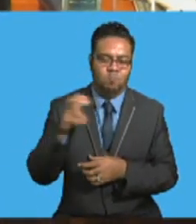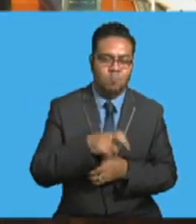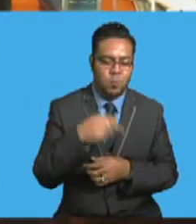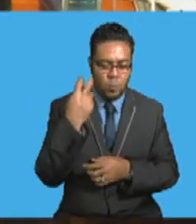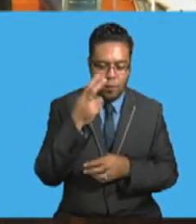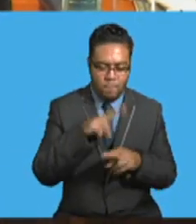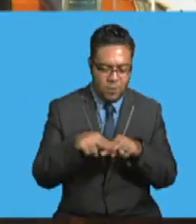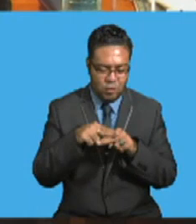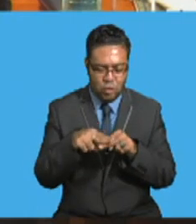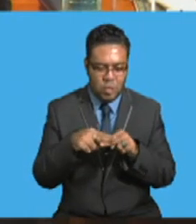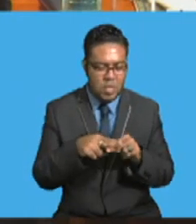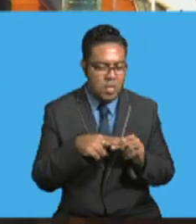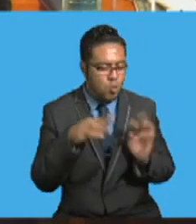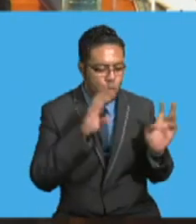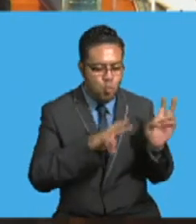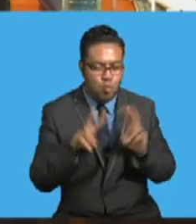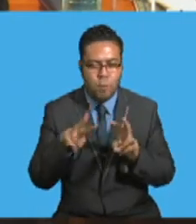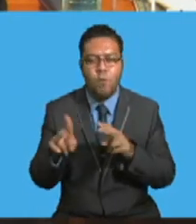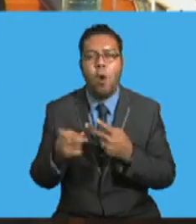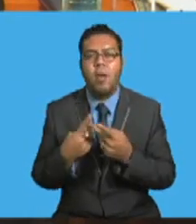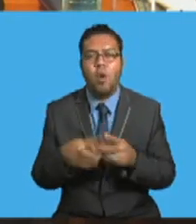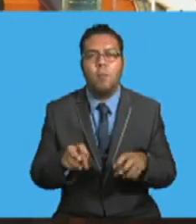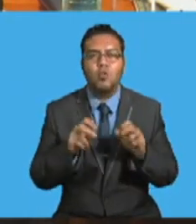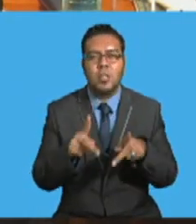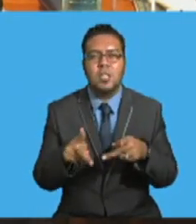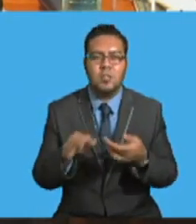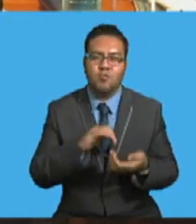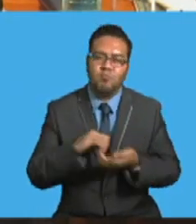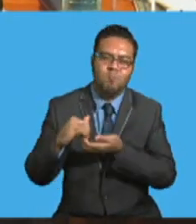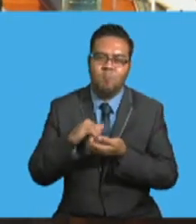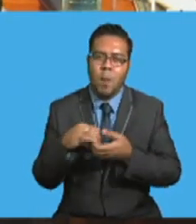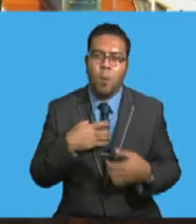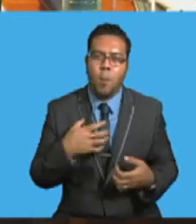explore investment opportunities.